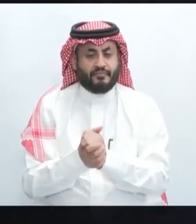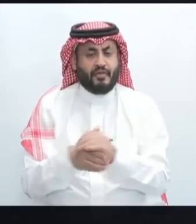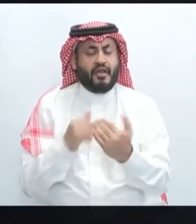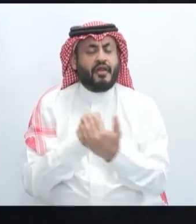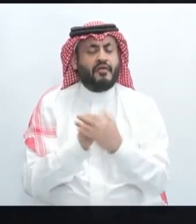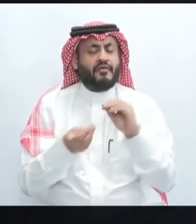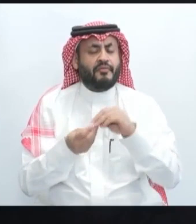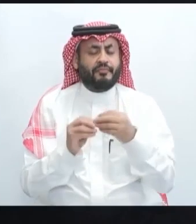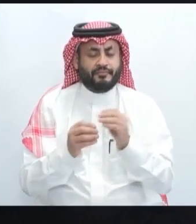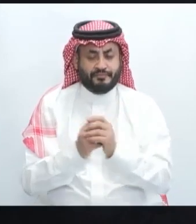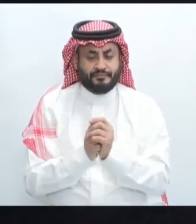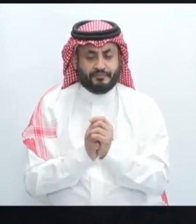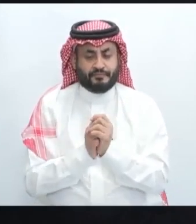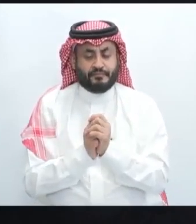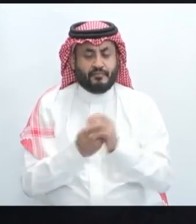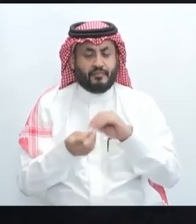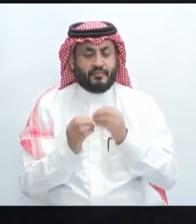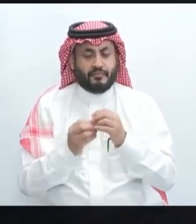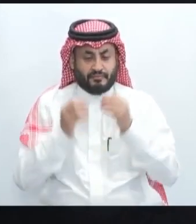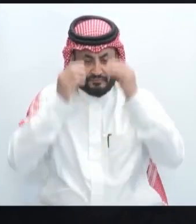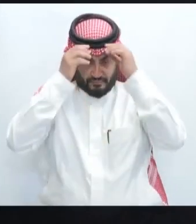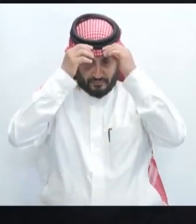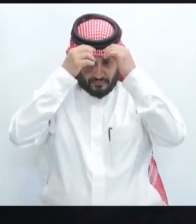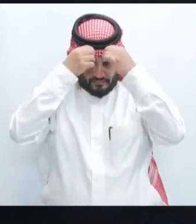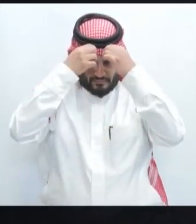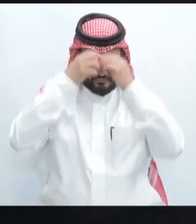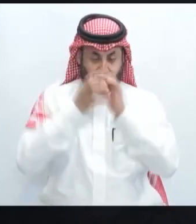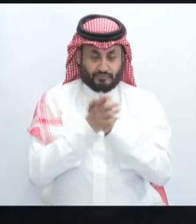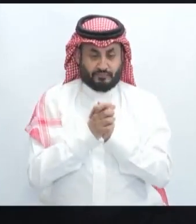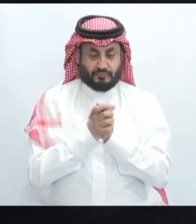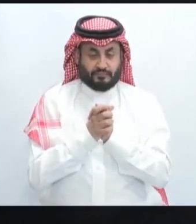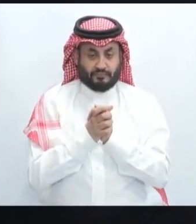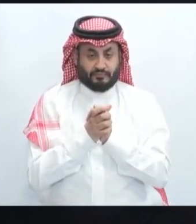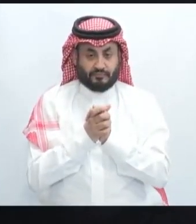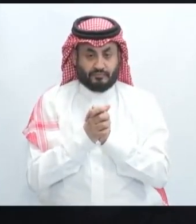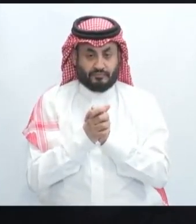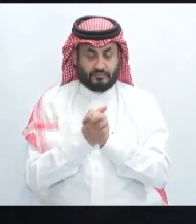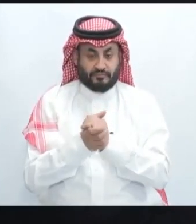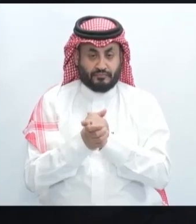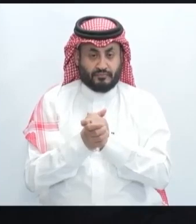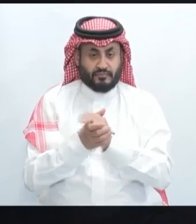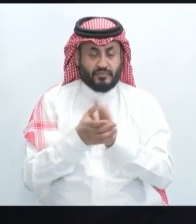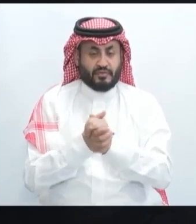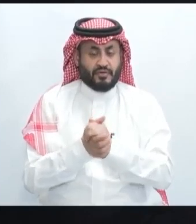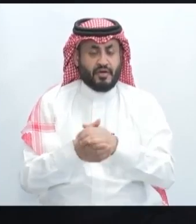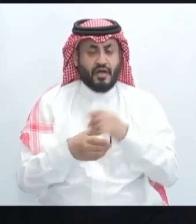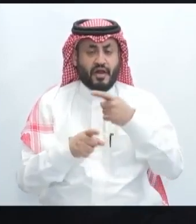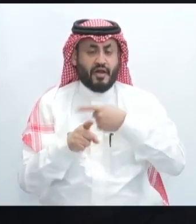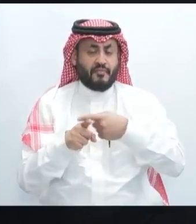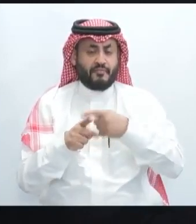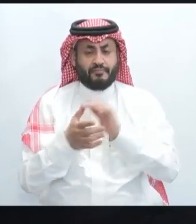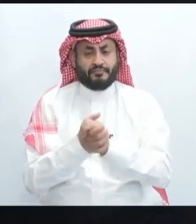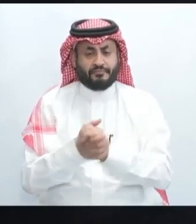me what is the color? Yes. Brown. Perfect. So, we have brown